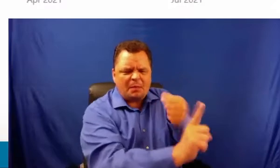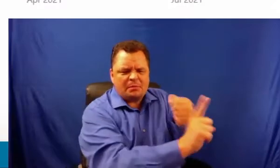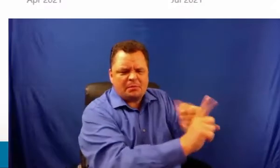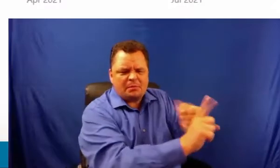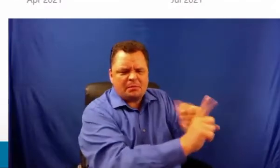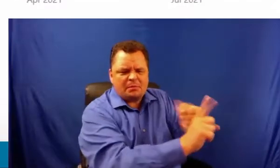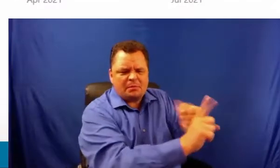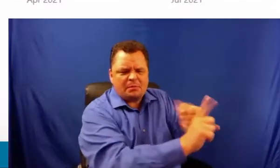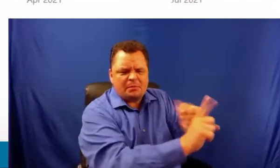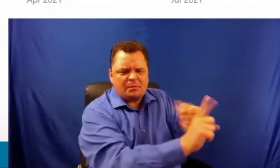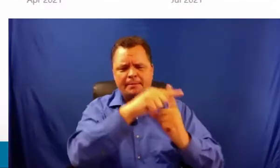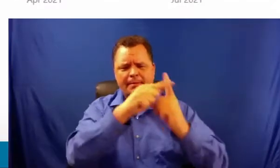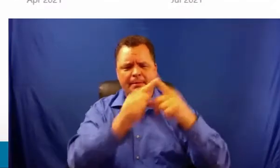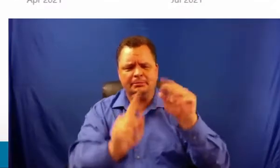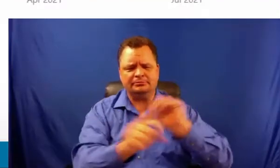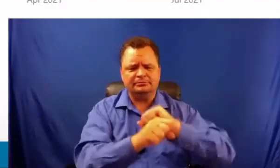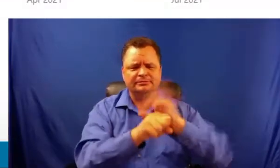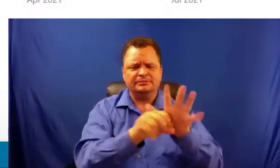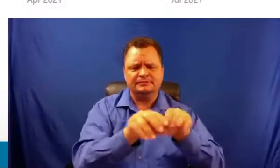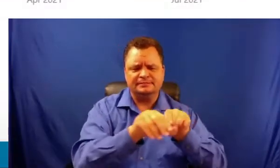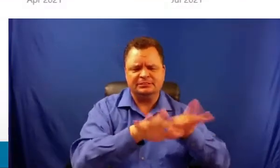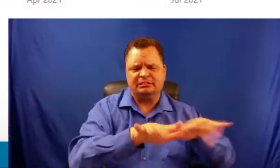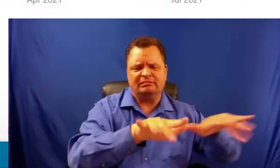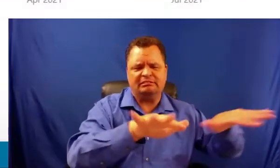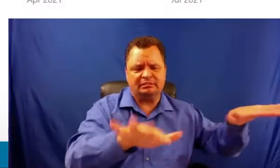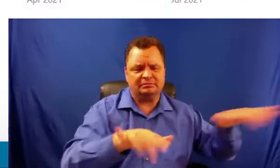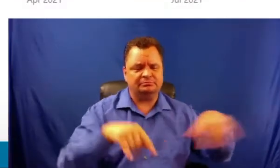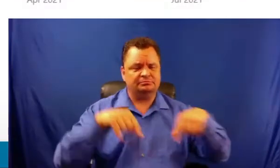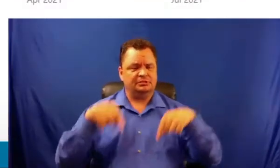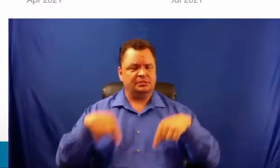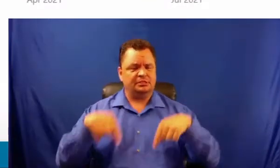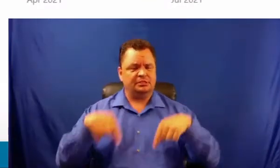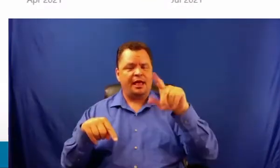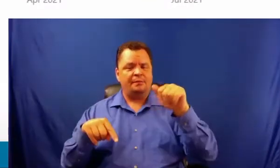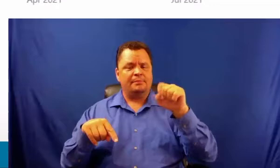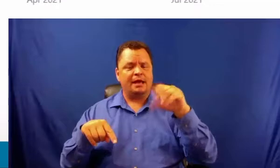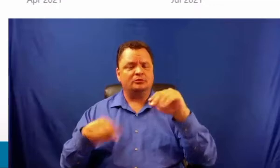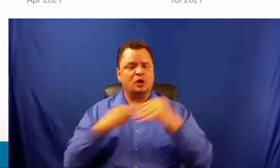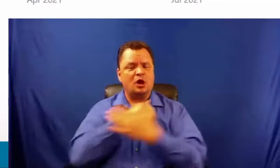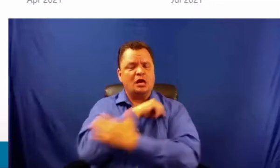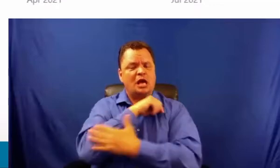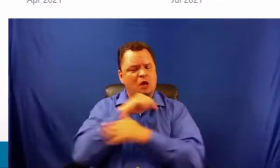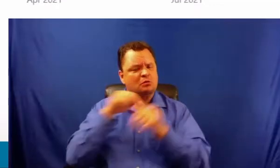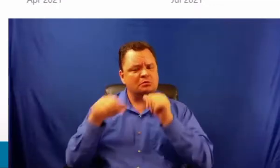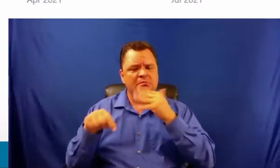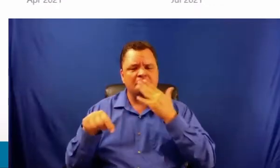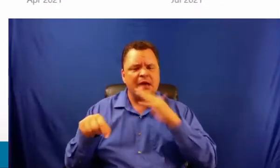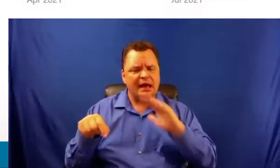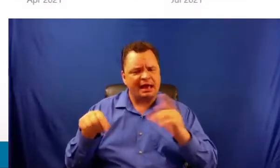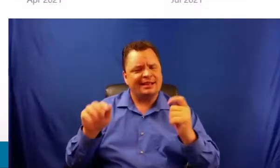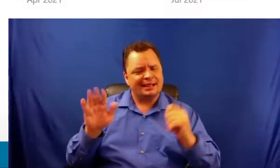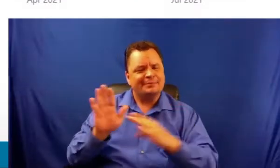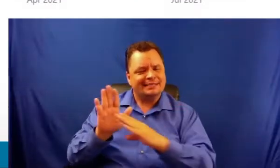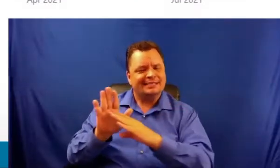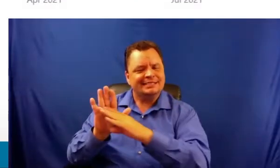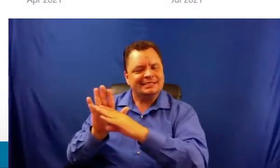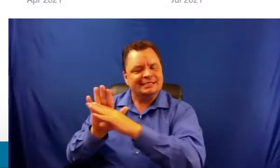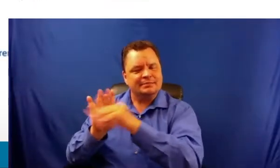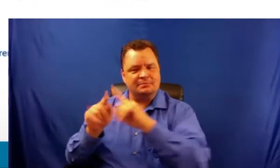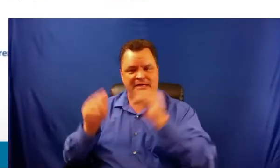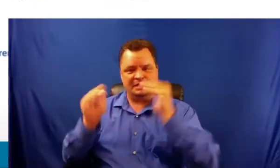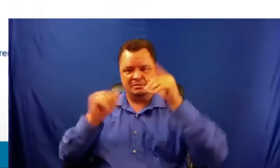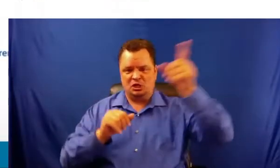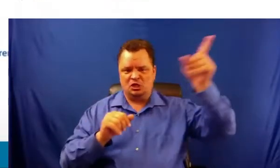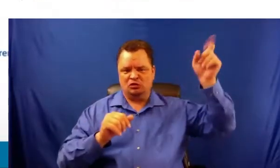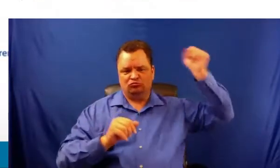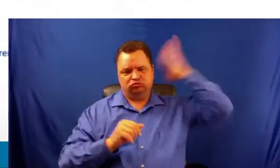systems. Colorado, state of Colorado, El Paso County is not presently in that circumstance. So let's move to the next slide, if we could, slide 15,